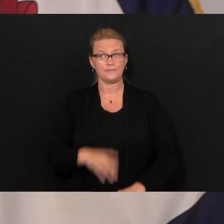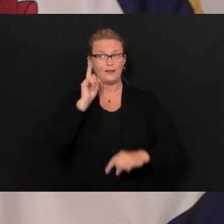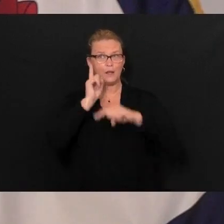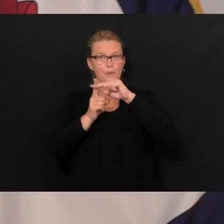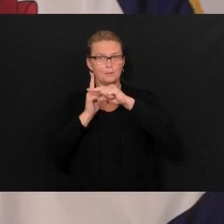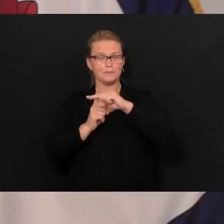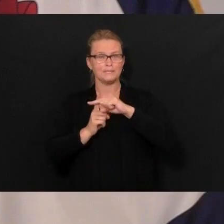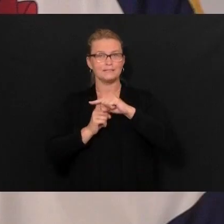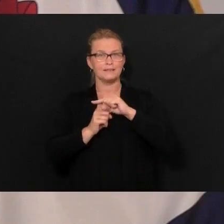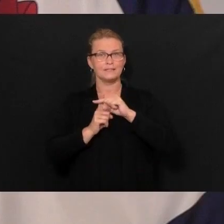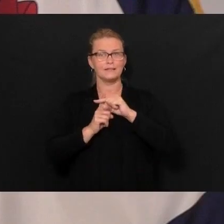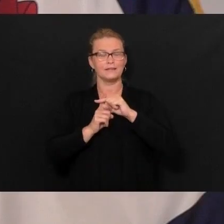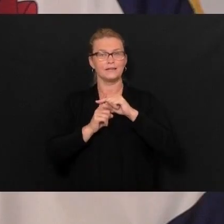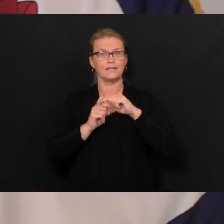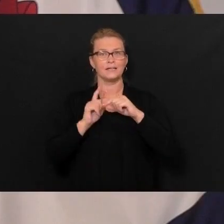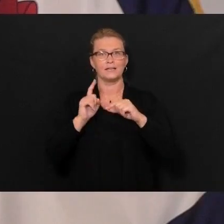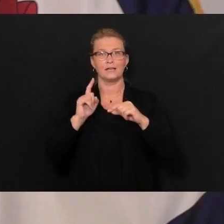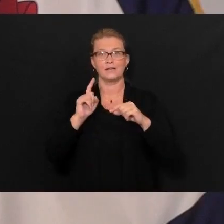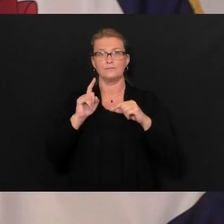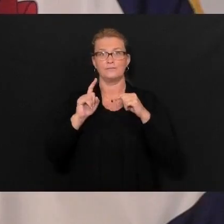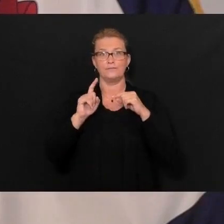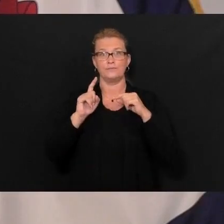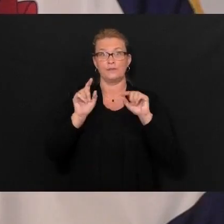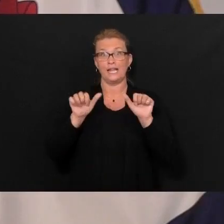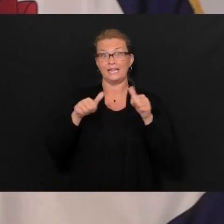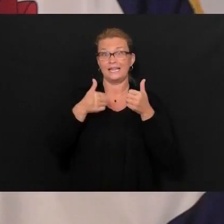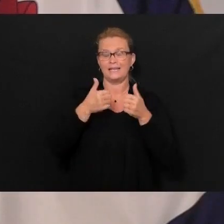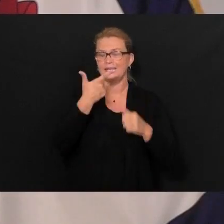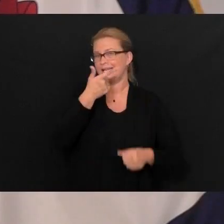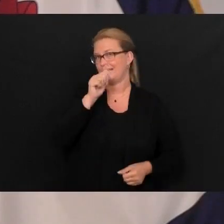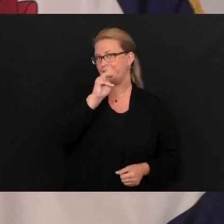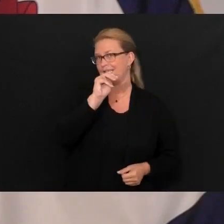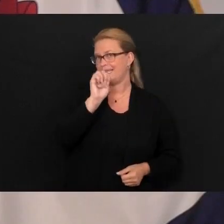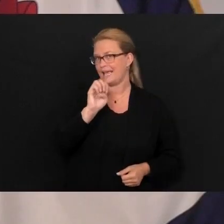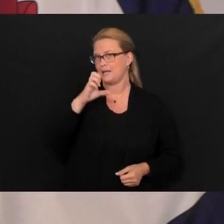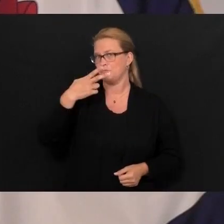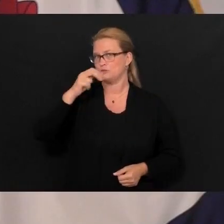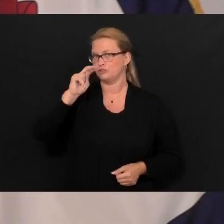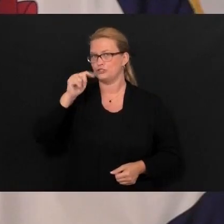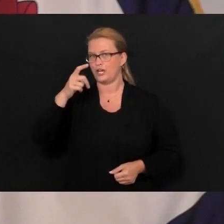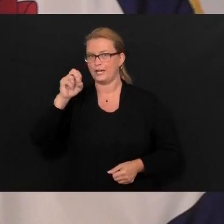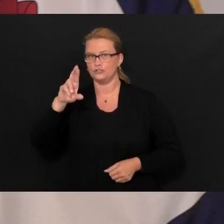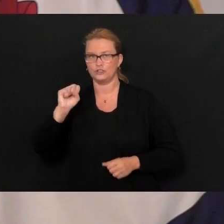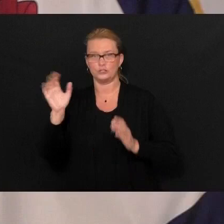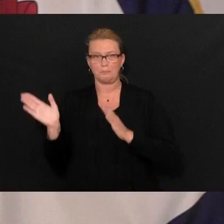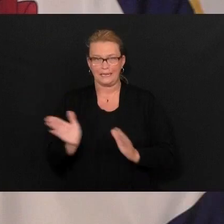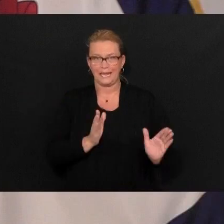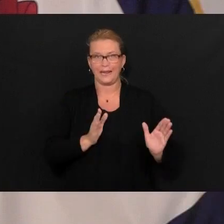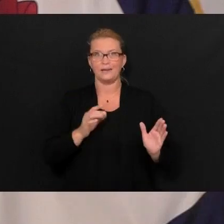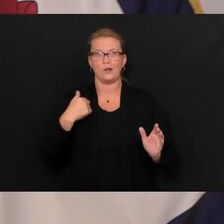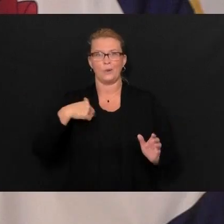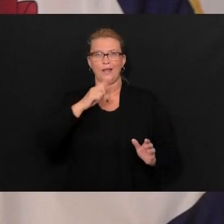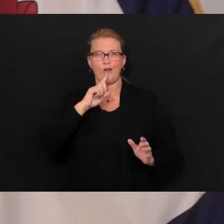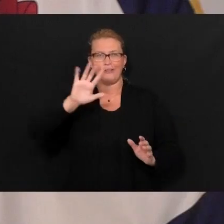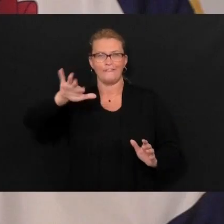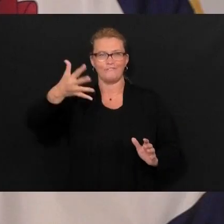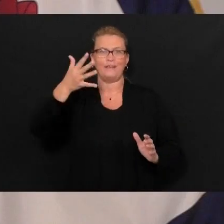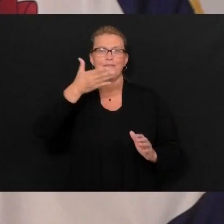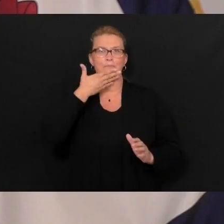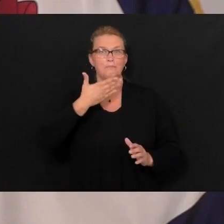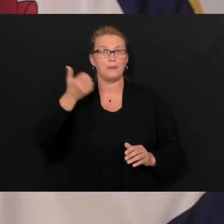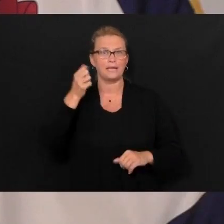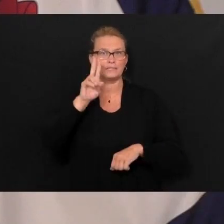optimistic about, the fact of what Game Changers is doing and the fact that we're the 5th best in the country as far